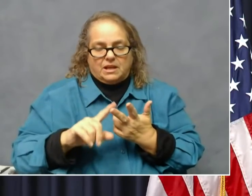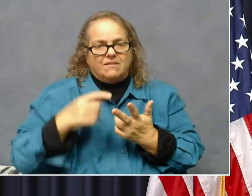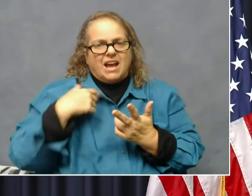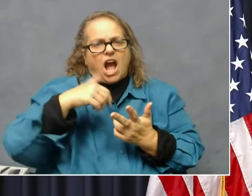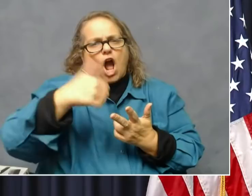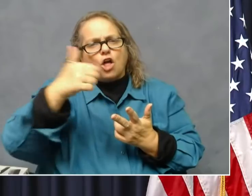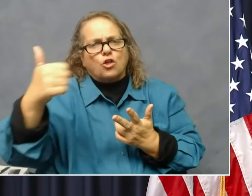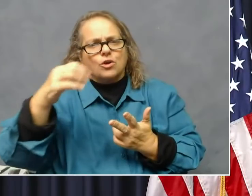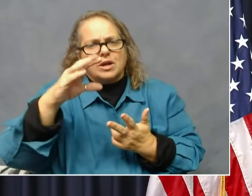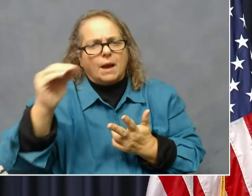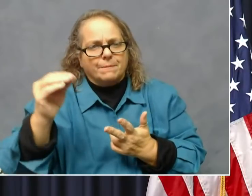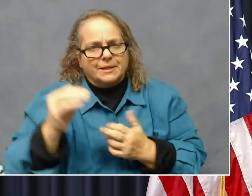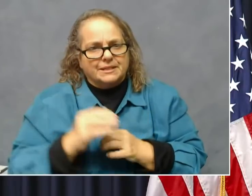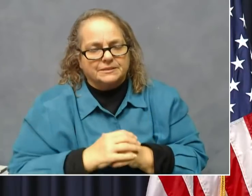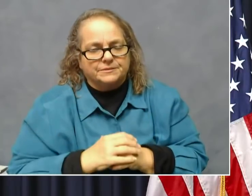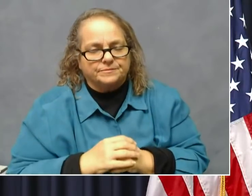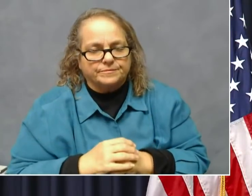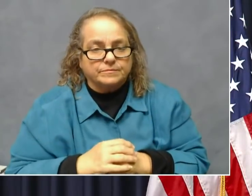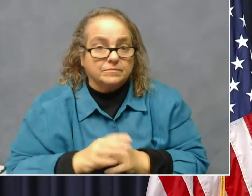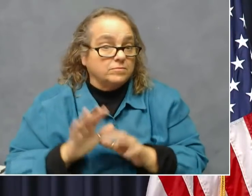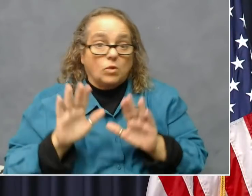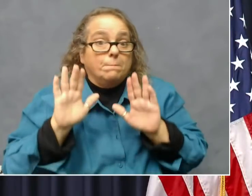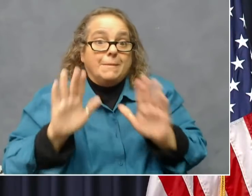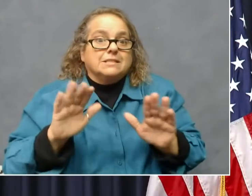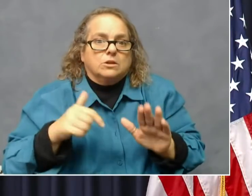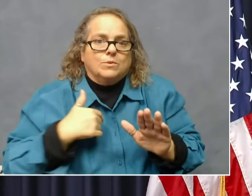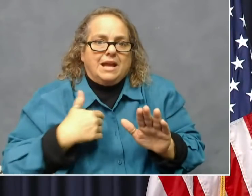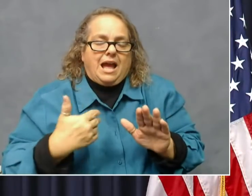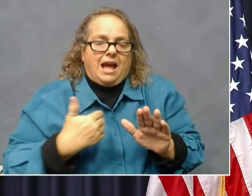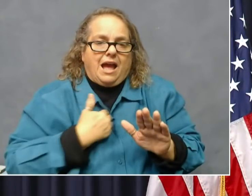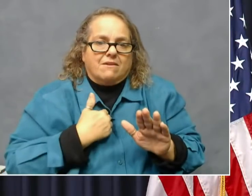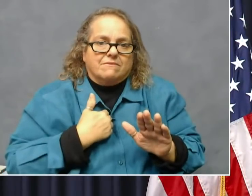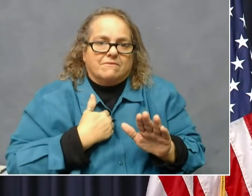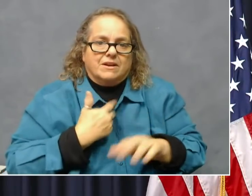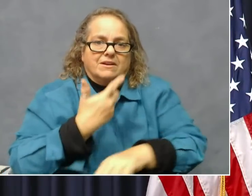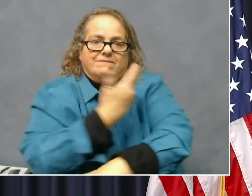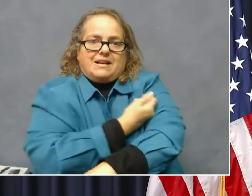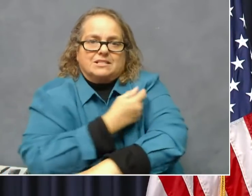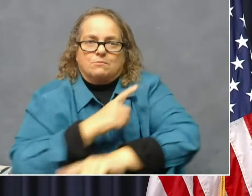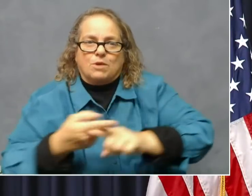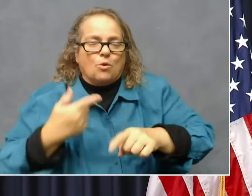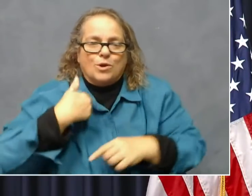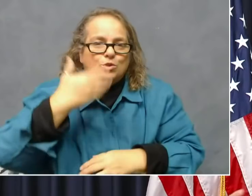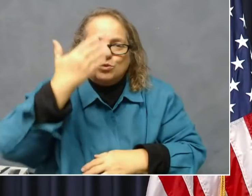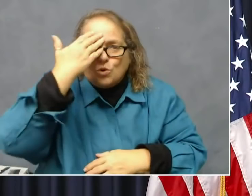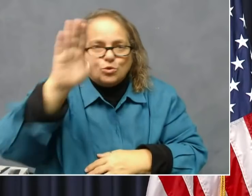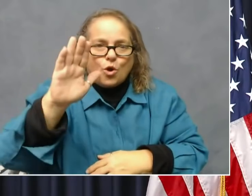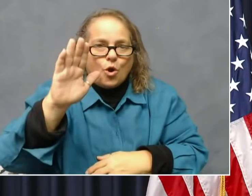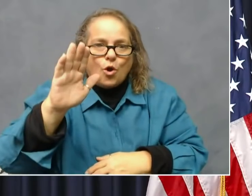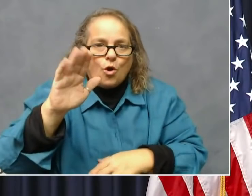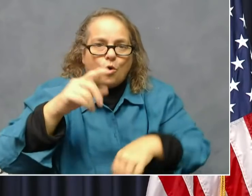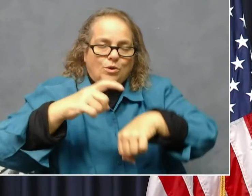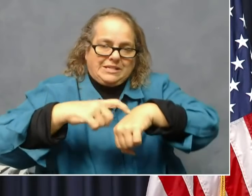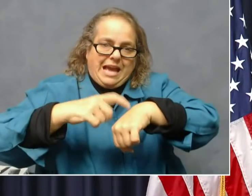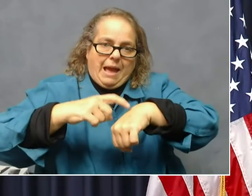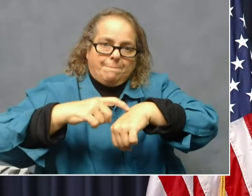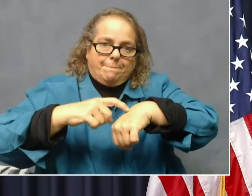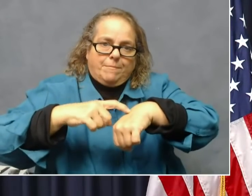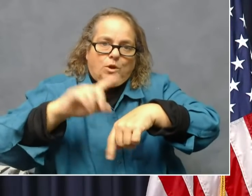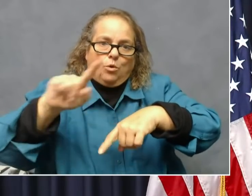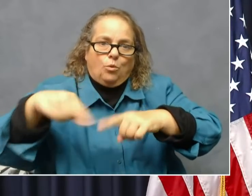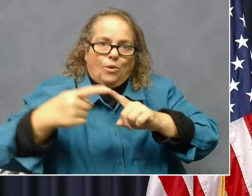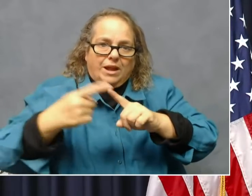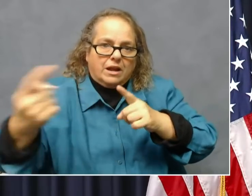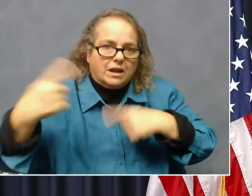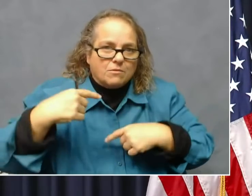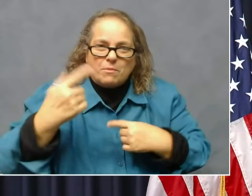It's amazing that we have the vaccines, but there's so much that we don't know yet on the timing. And it's about 12